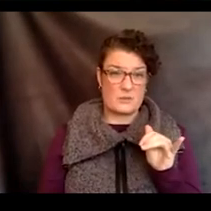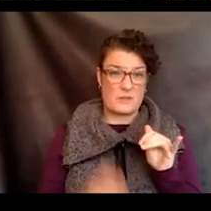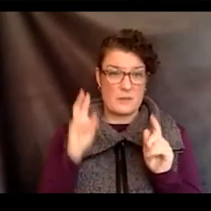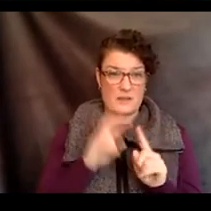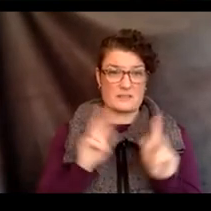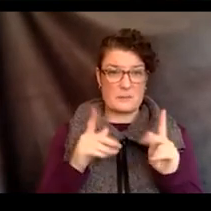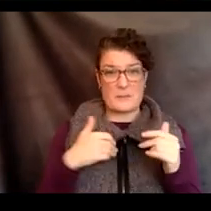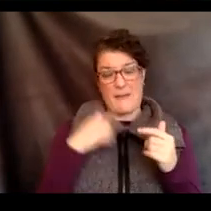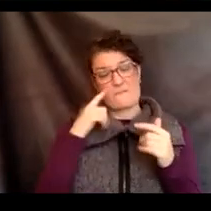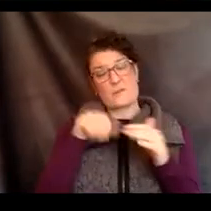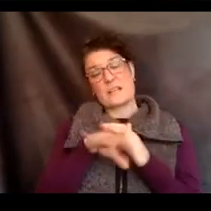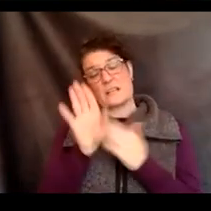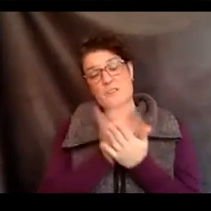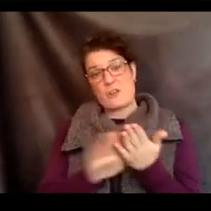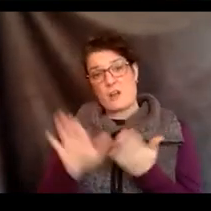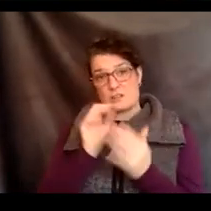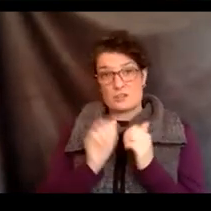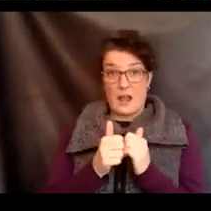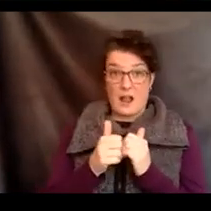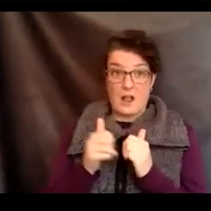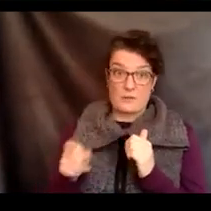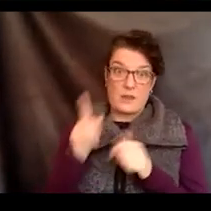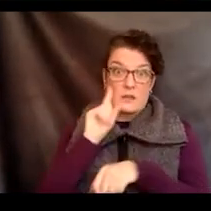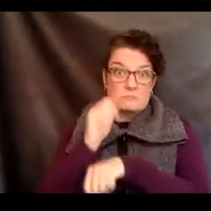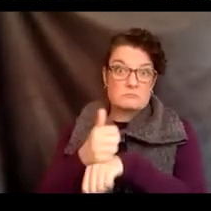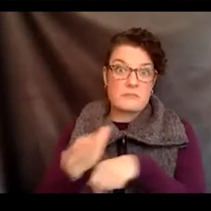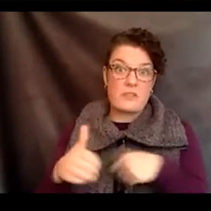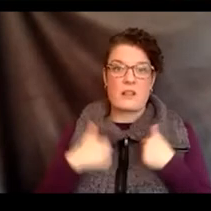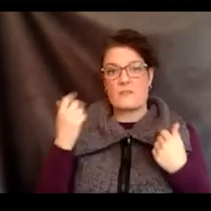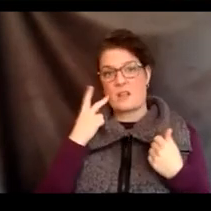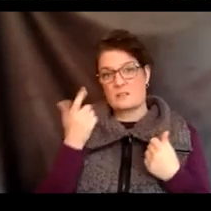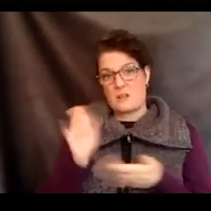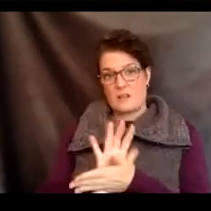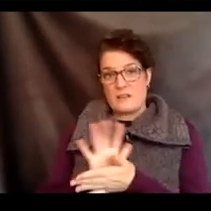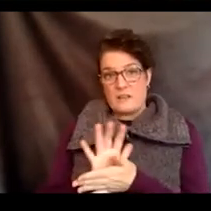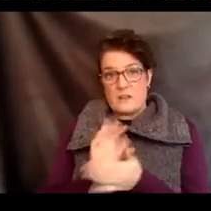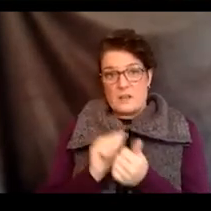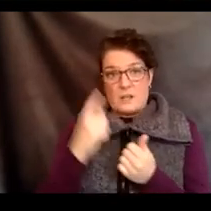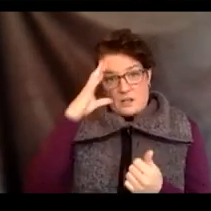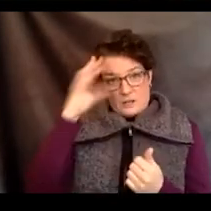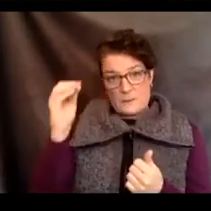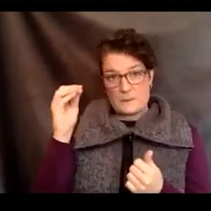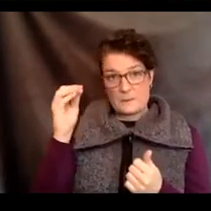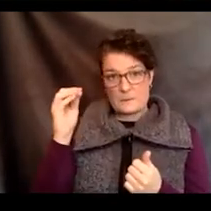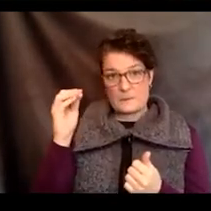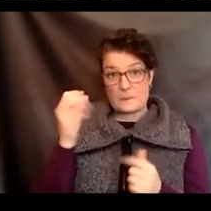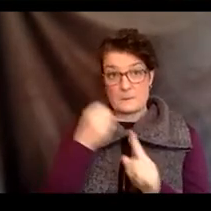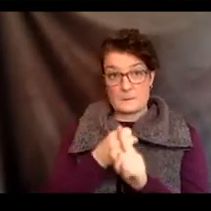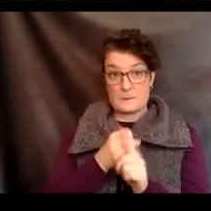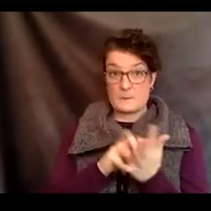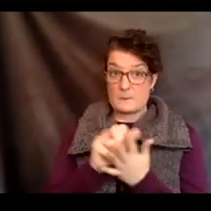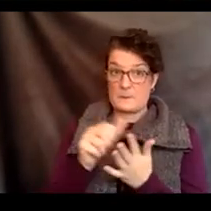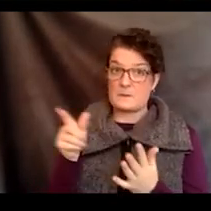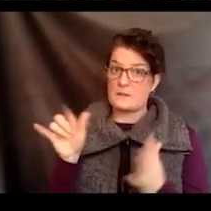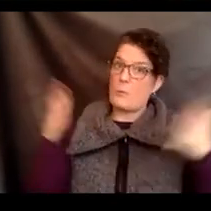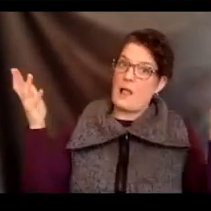getting into college and the way that they dedicate their life to, like, I saw a video with a guy had, he got cancer. He's like, oh,